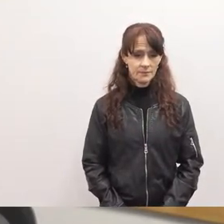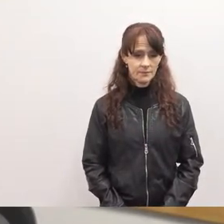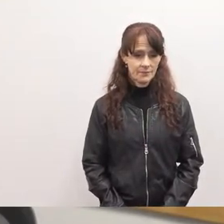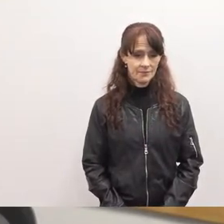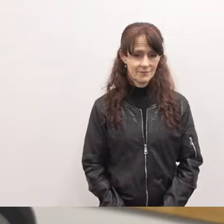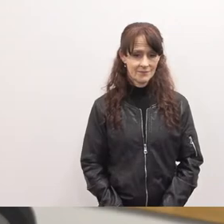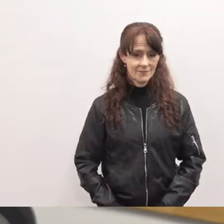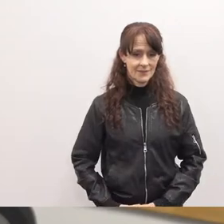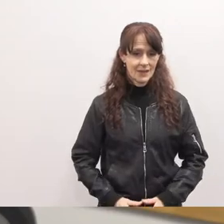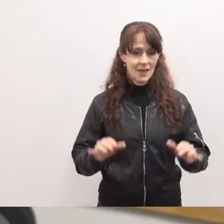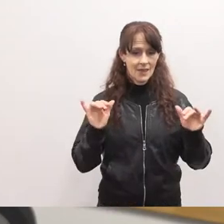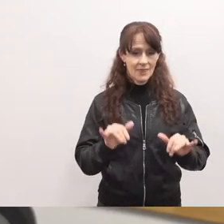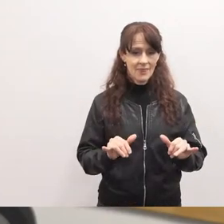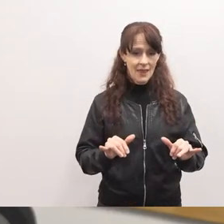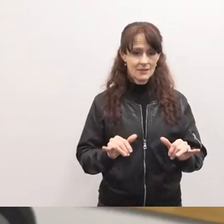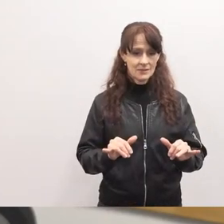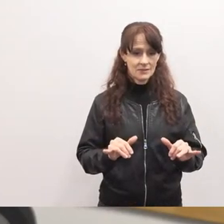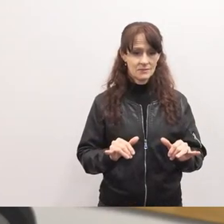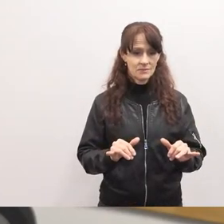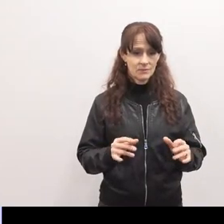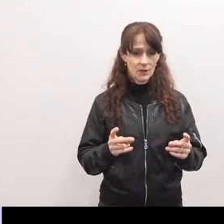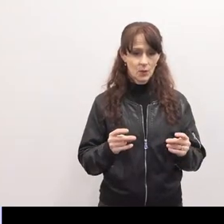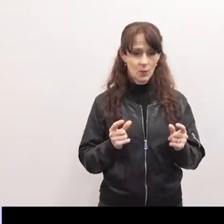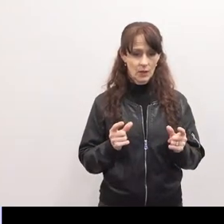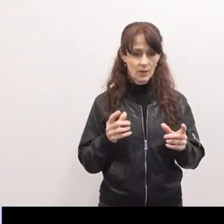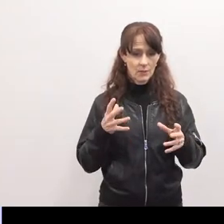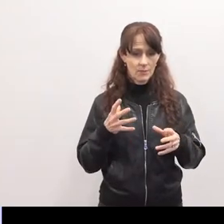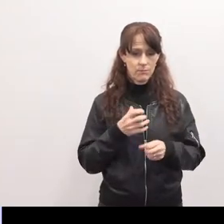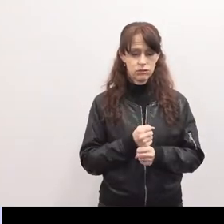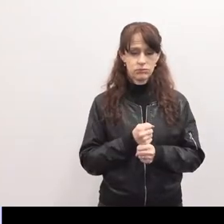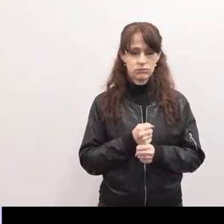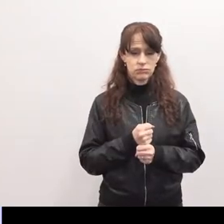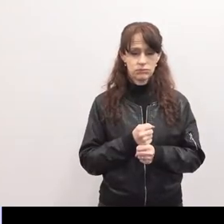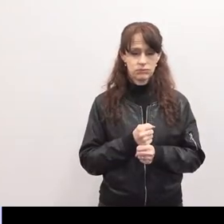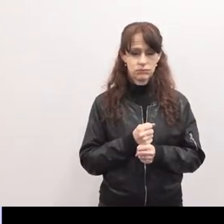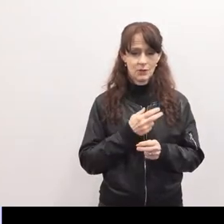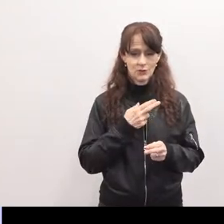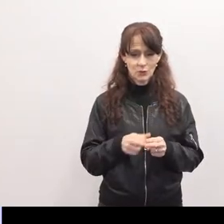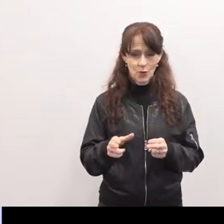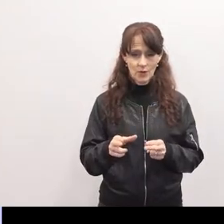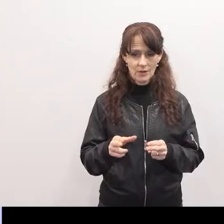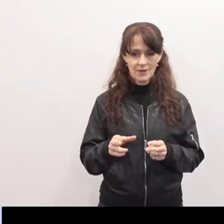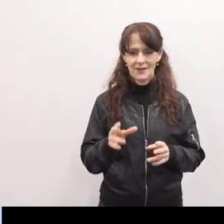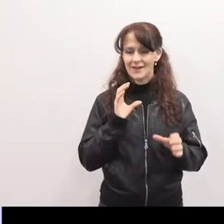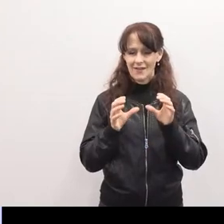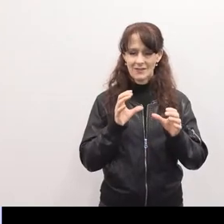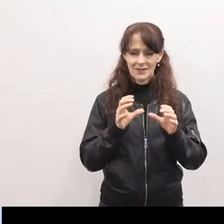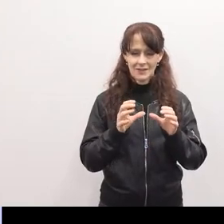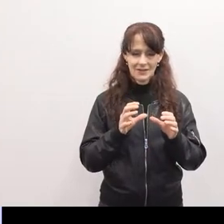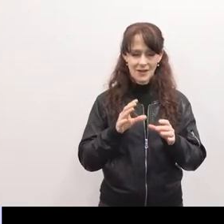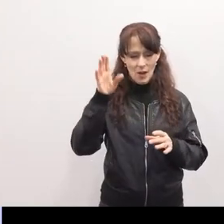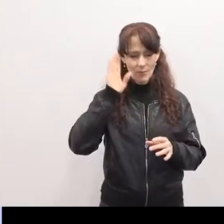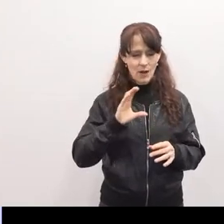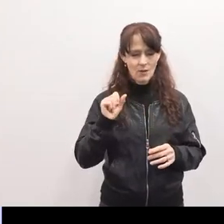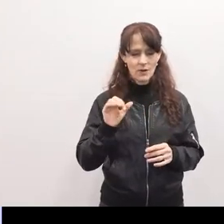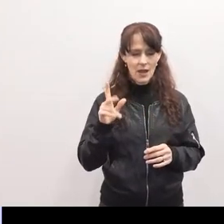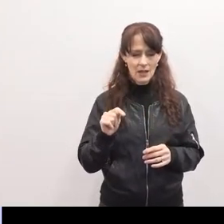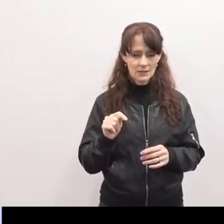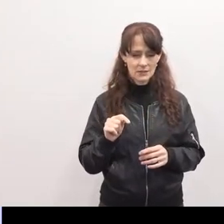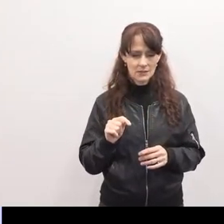Okay, that is quick. Short form conversation on the Brown Act,